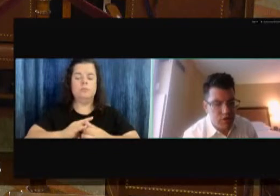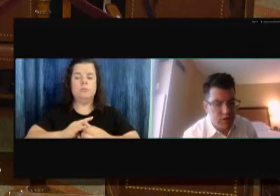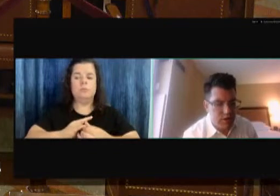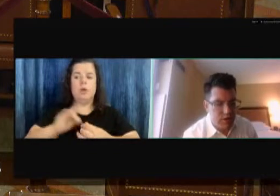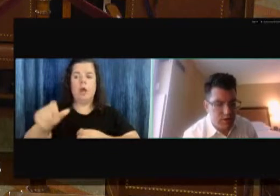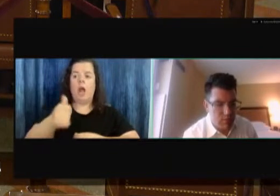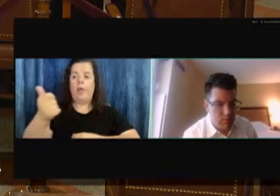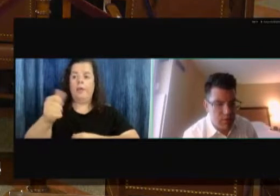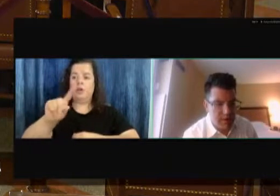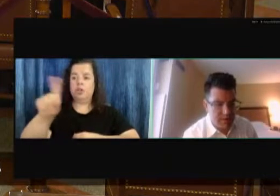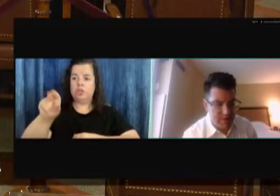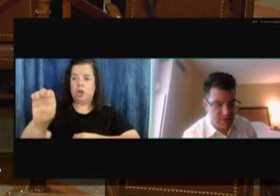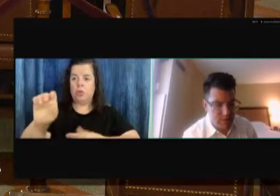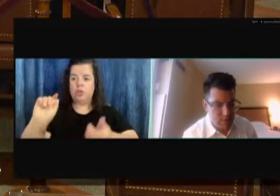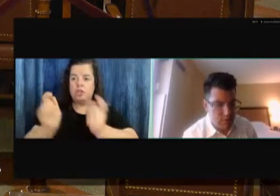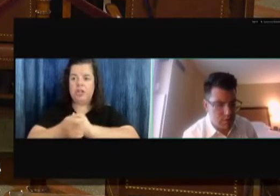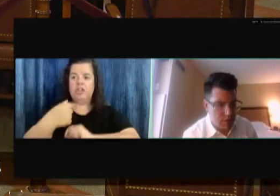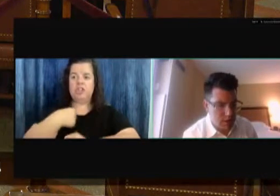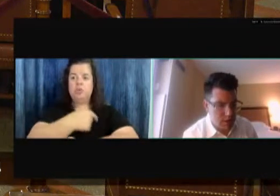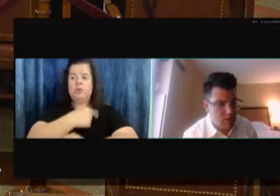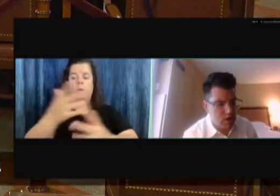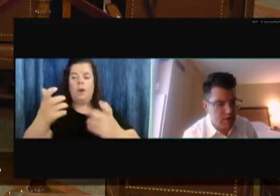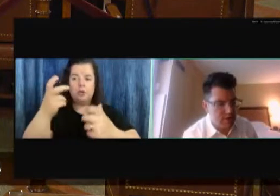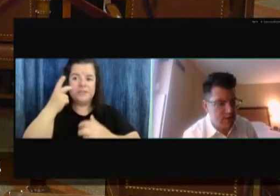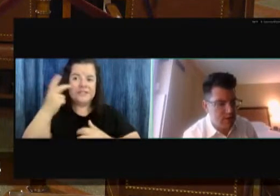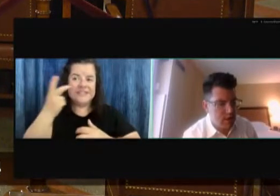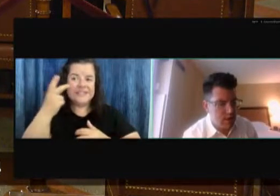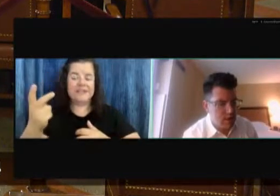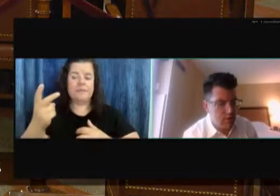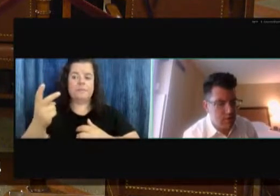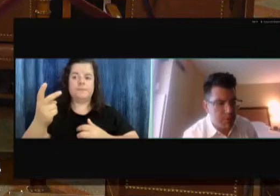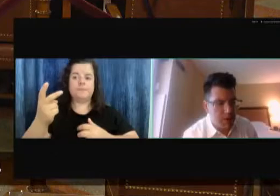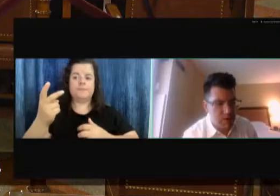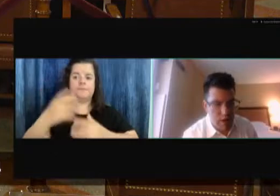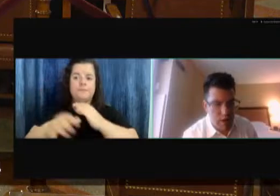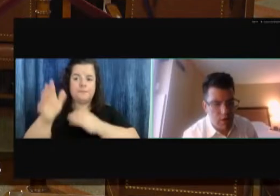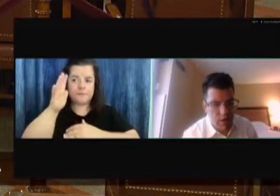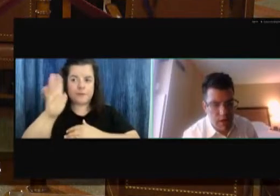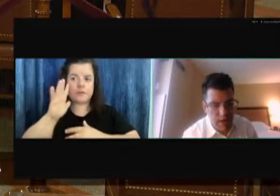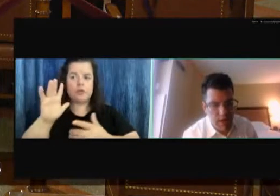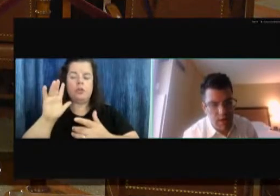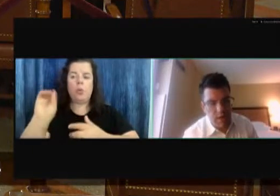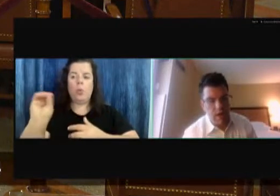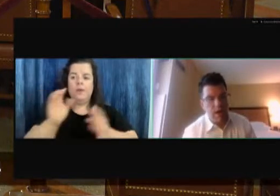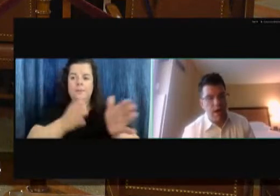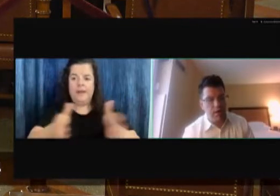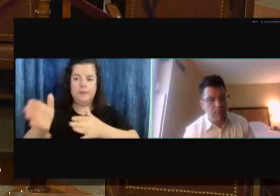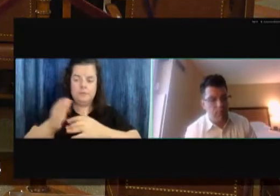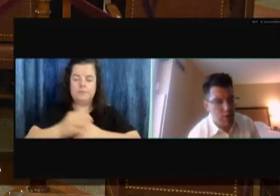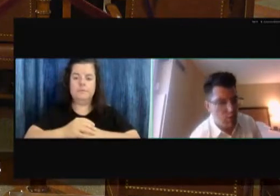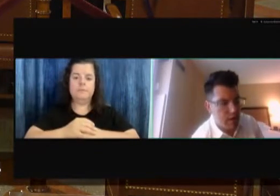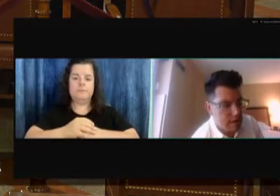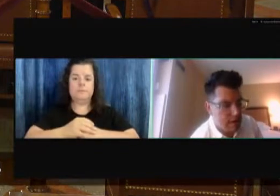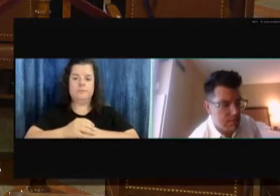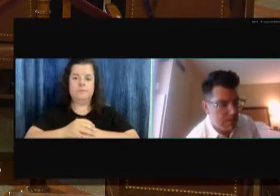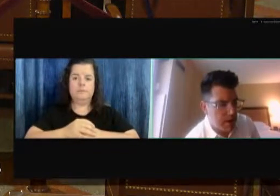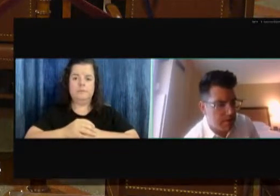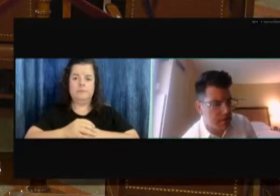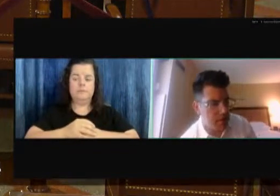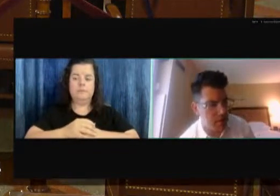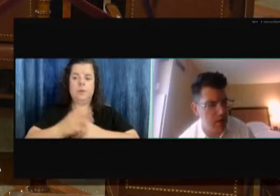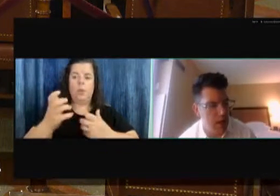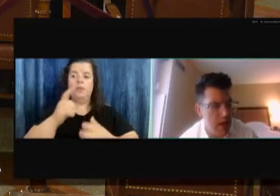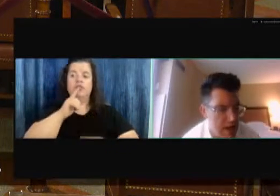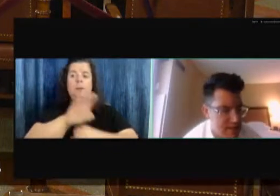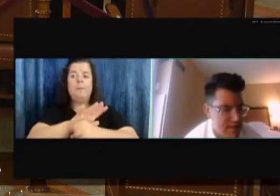zoning changes that we would like to see to adjust the Oakland plan as well. And want to commit